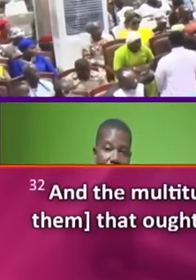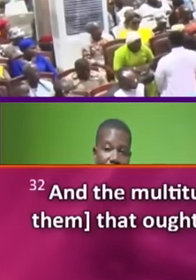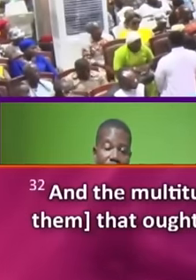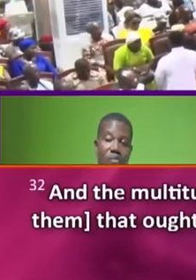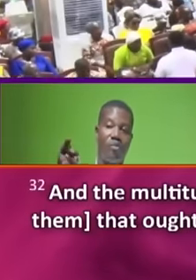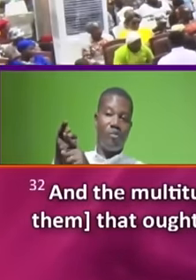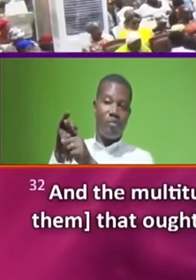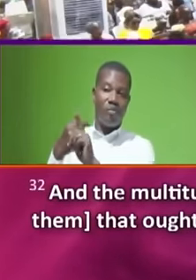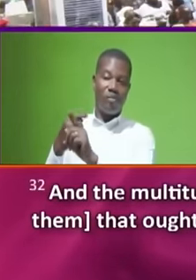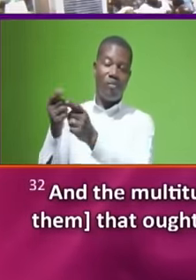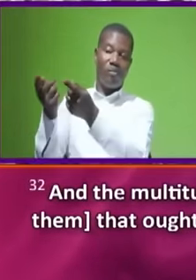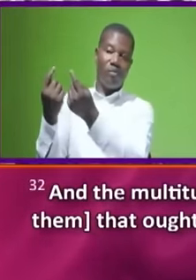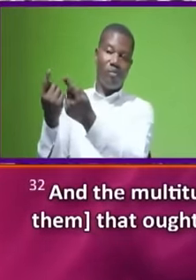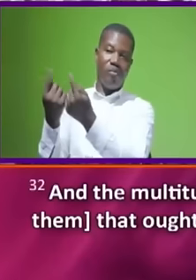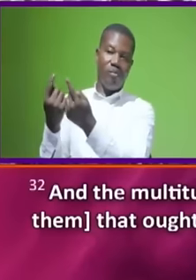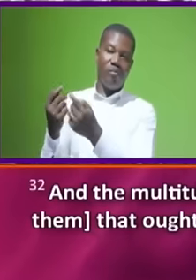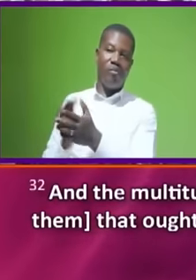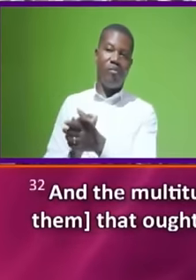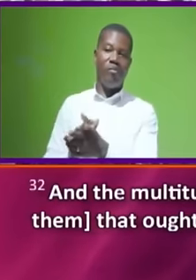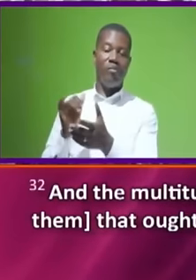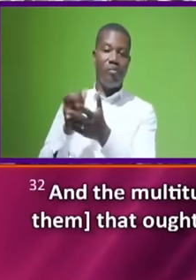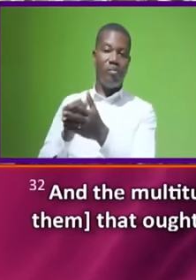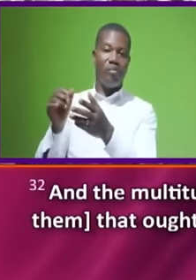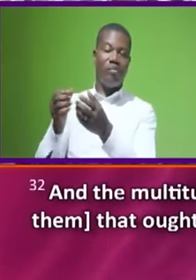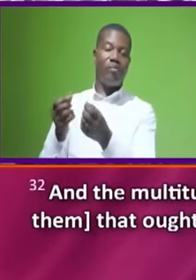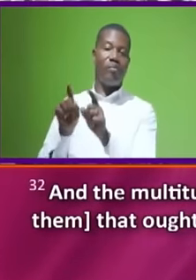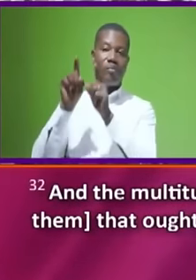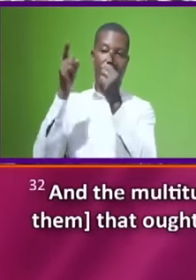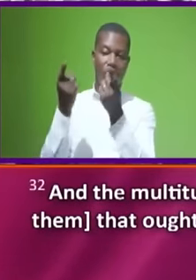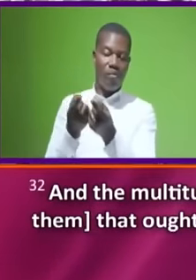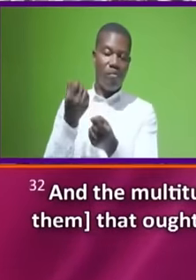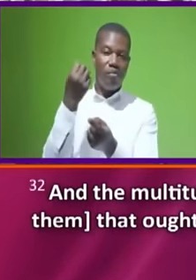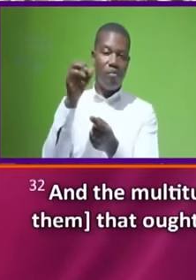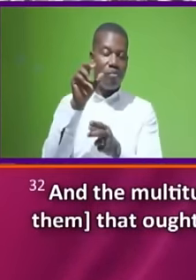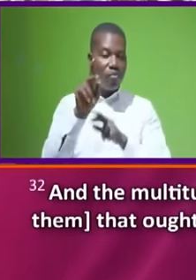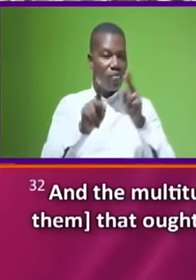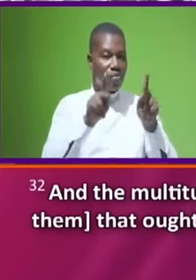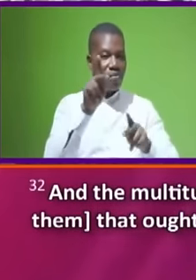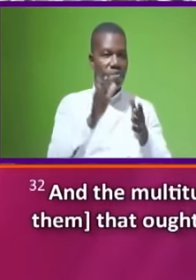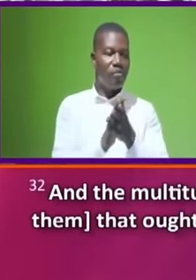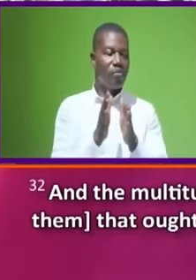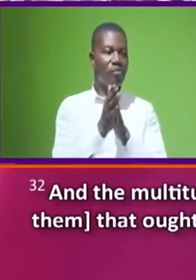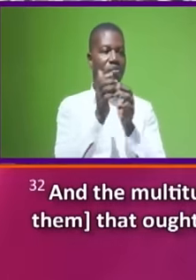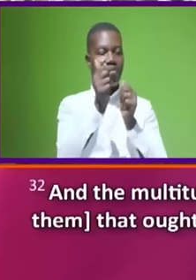This is my root and my origin.